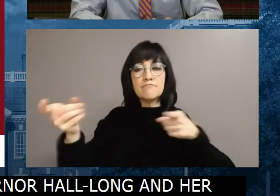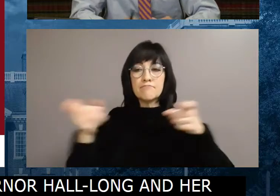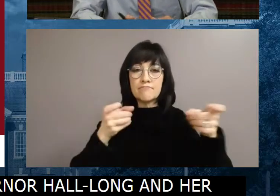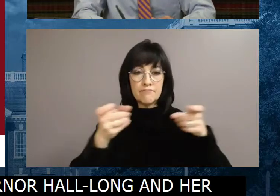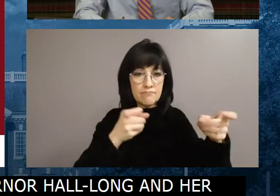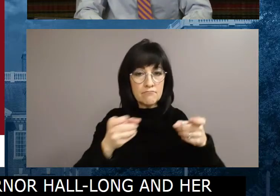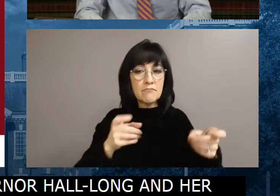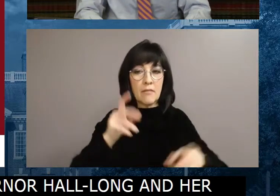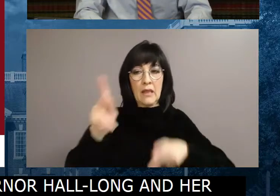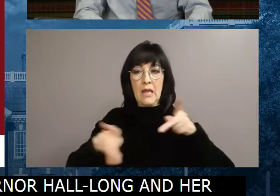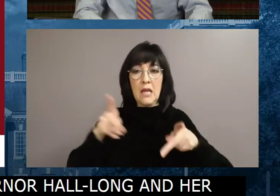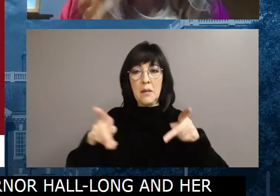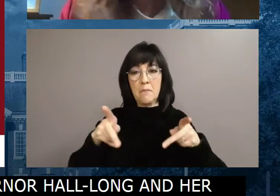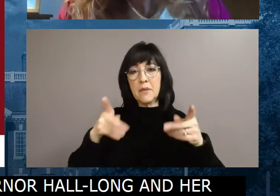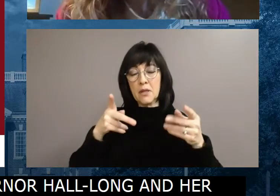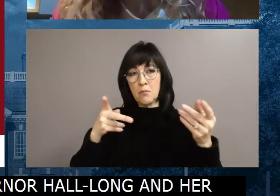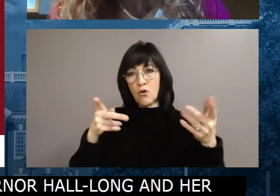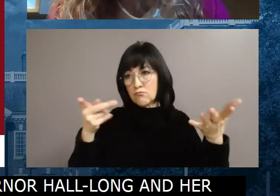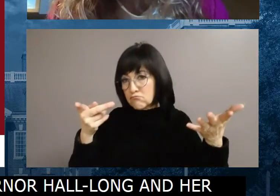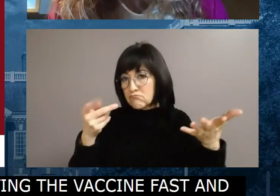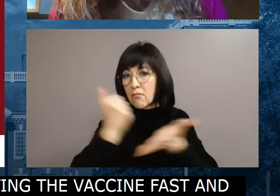report.